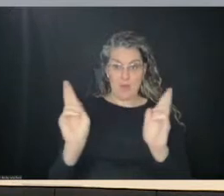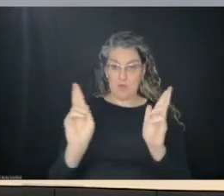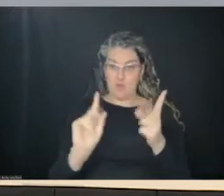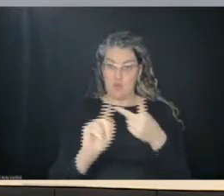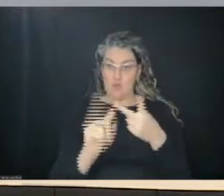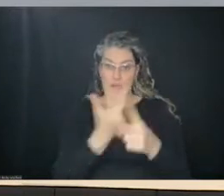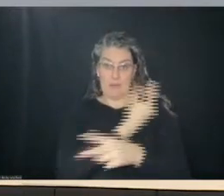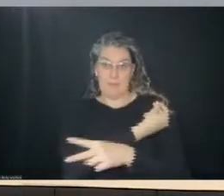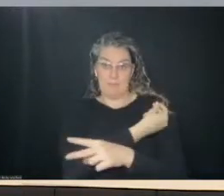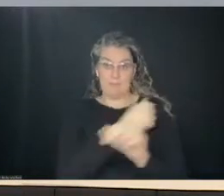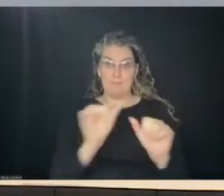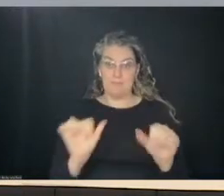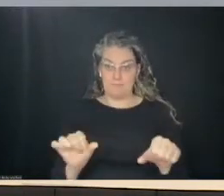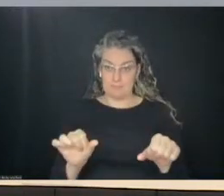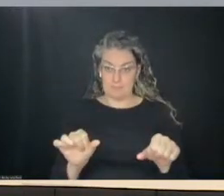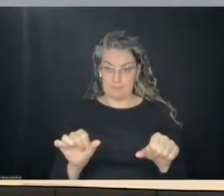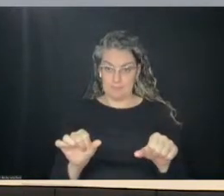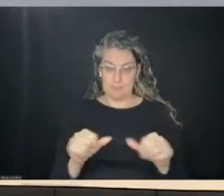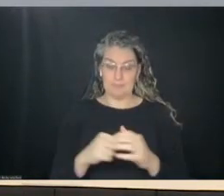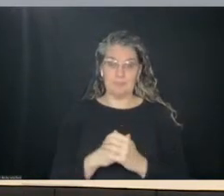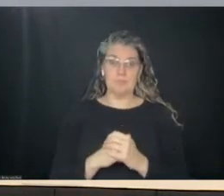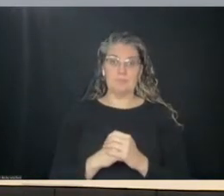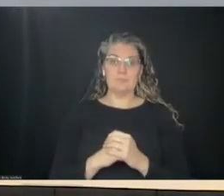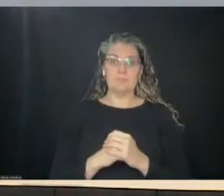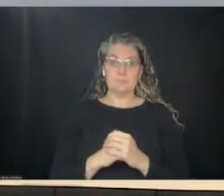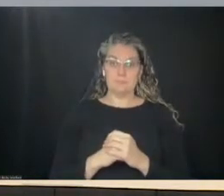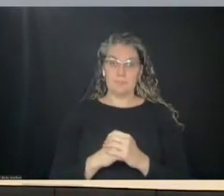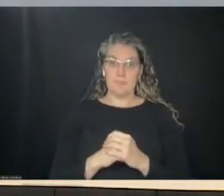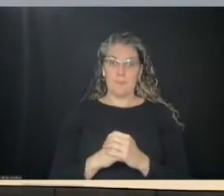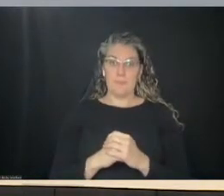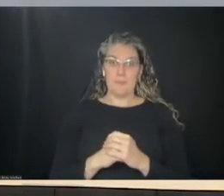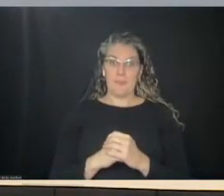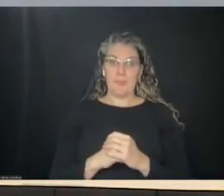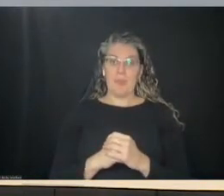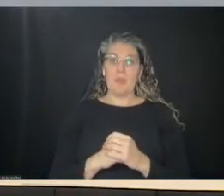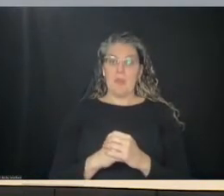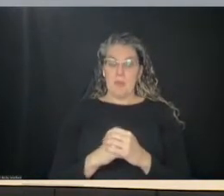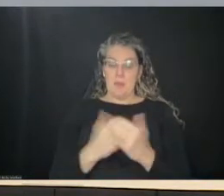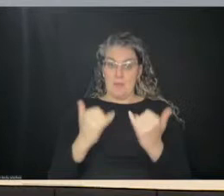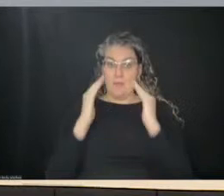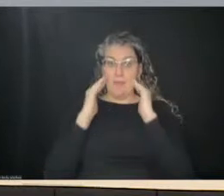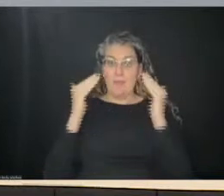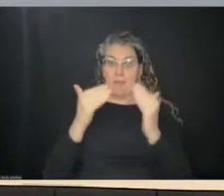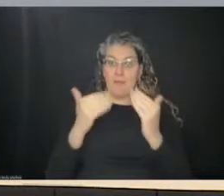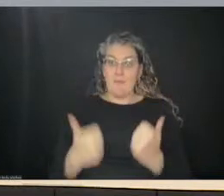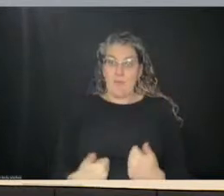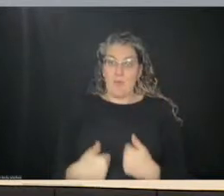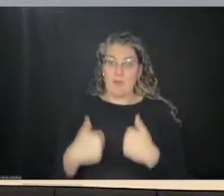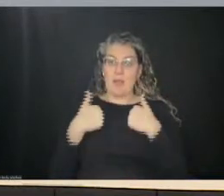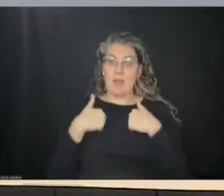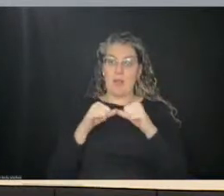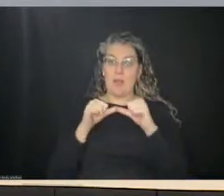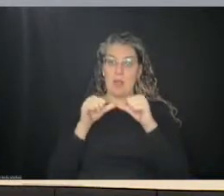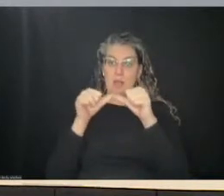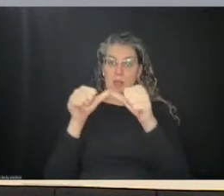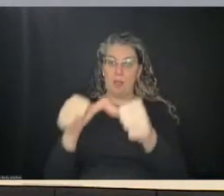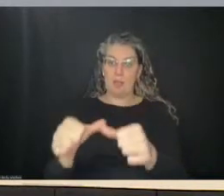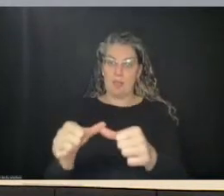An important consideration in protecting the residents who live in long-term and community care is the vaccine status of staff